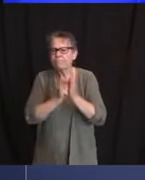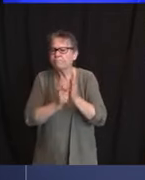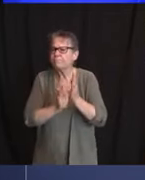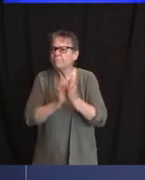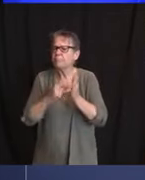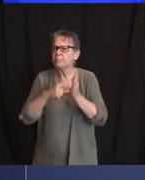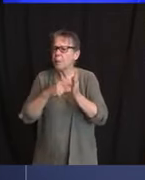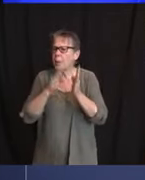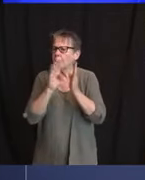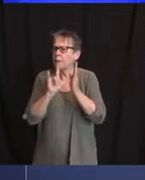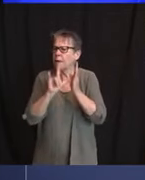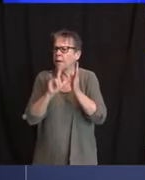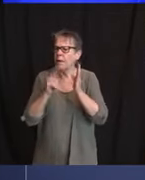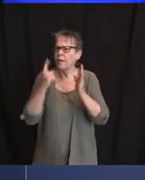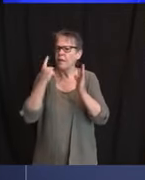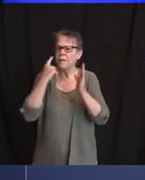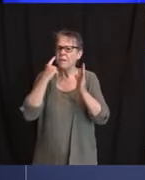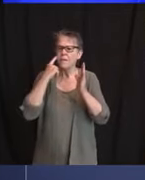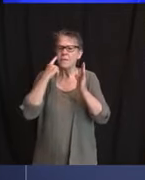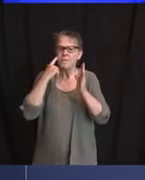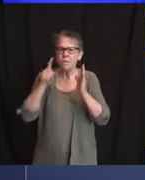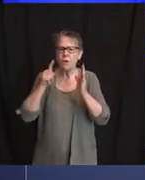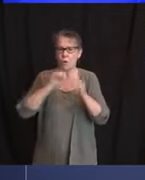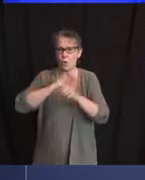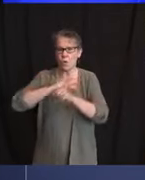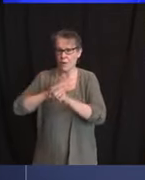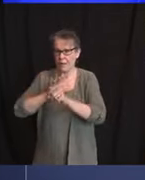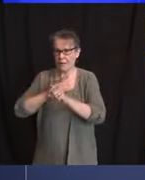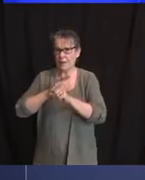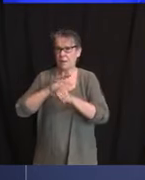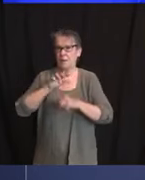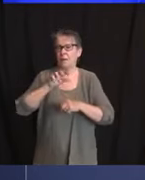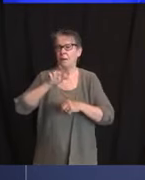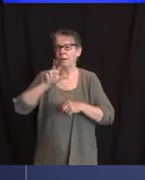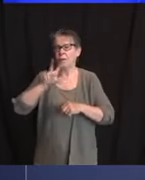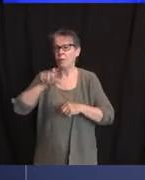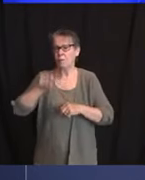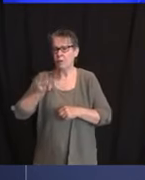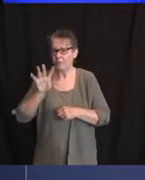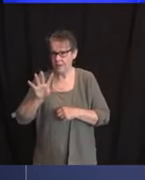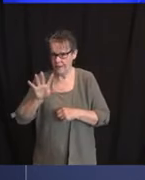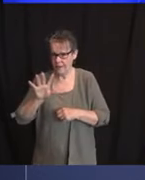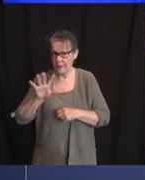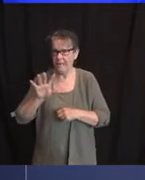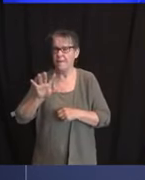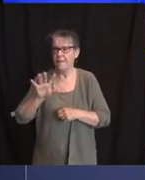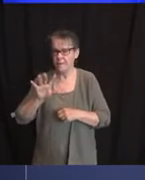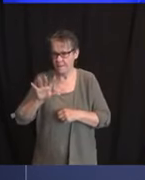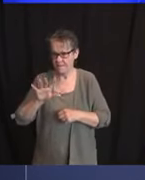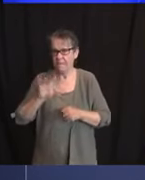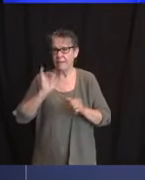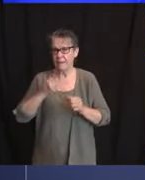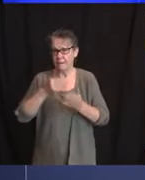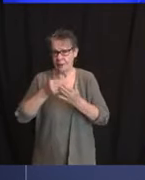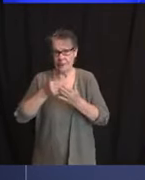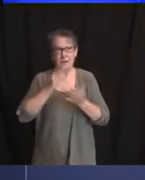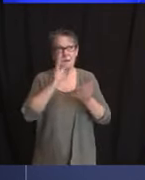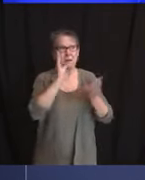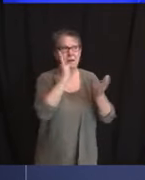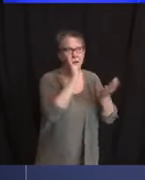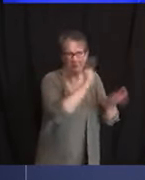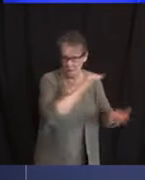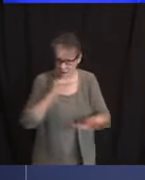at-home saliva test, which is an enormous breakthrough developed right here in New Jersey. And we were able to secure another $11 million in federal